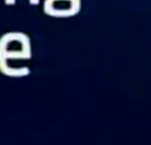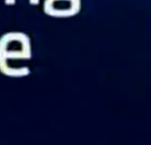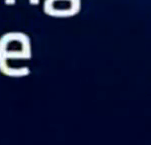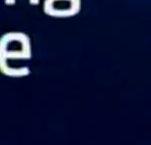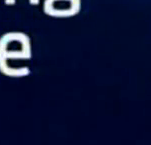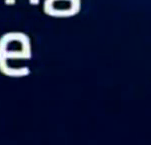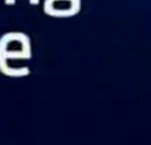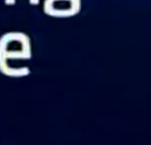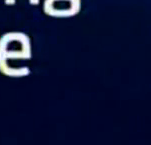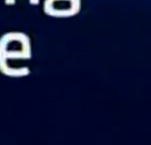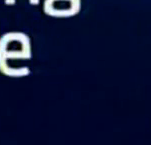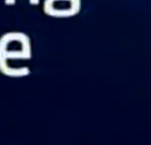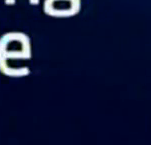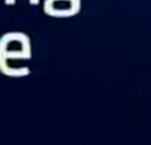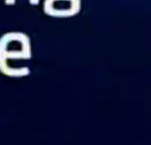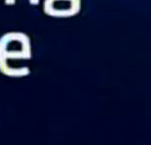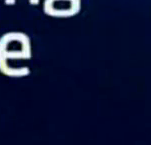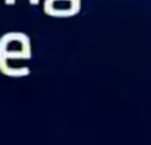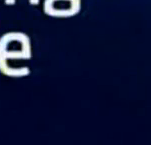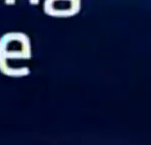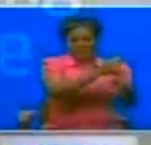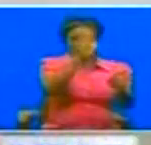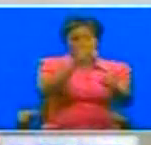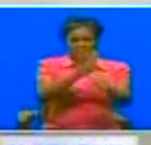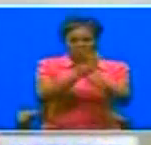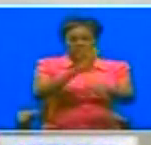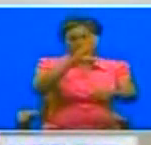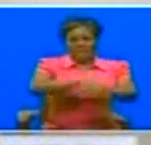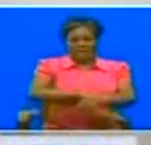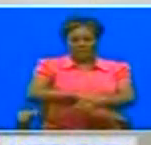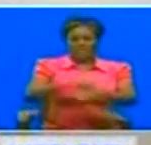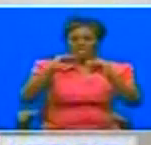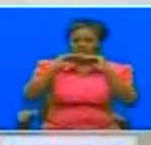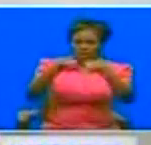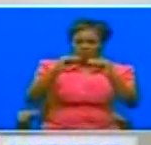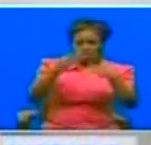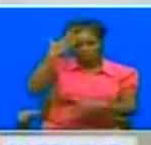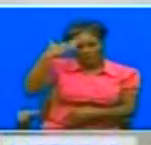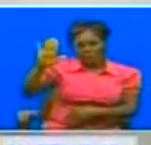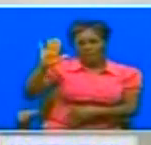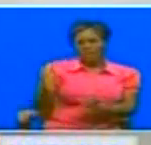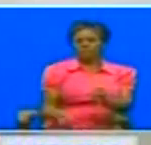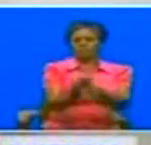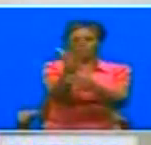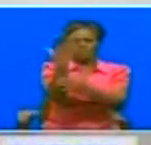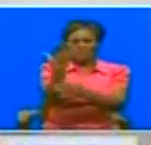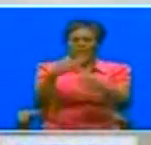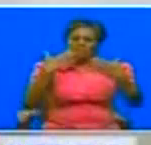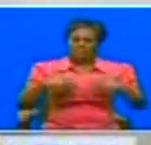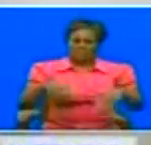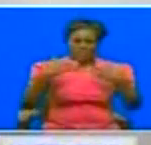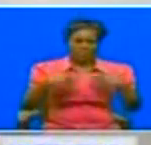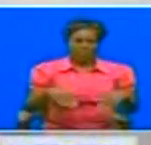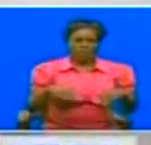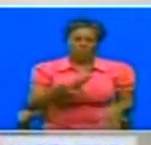I think we have made a lot of strides in terms of educating people and creating awareness, and people are a bit